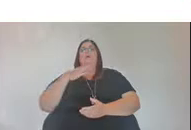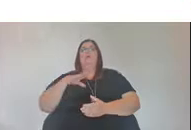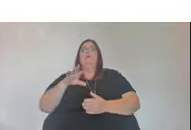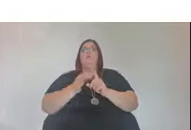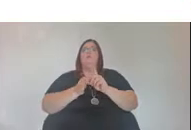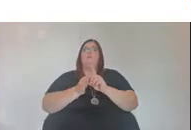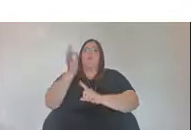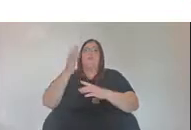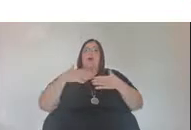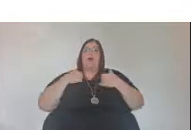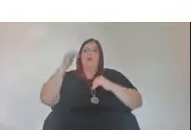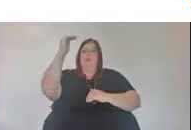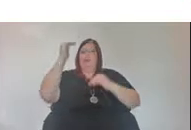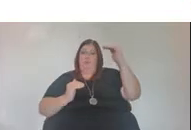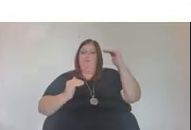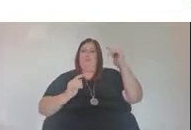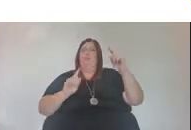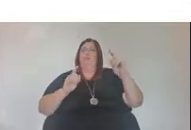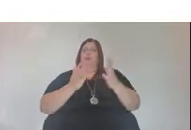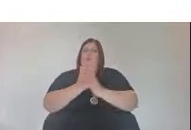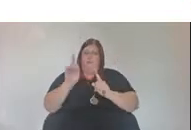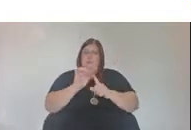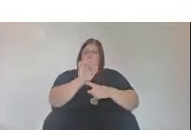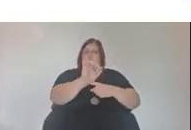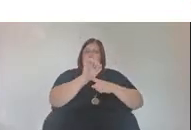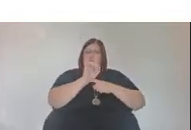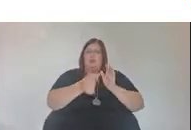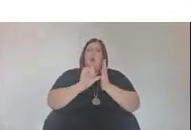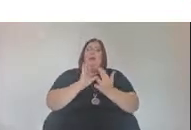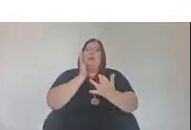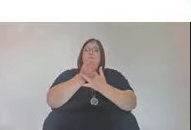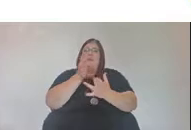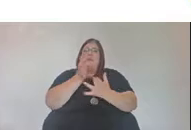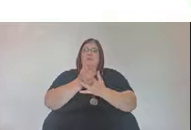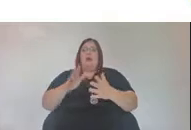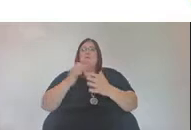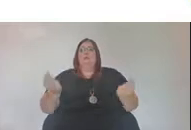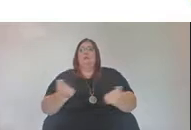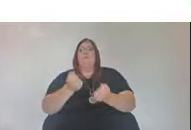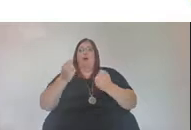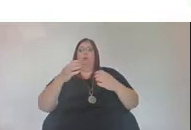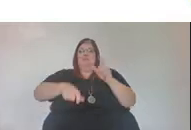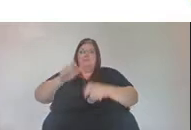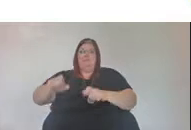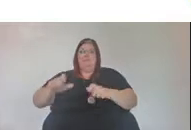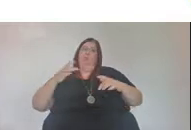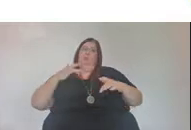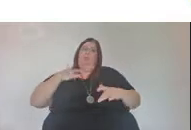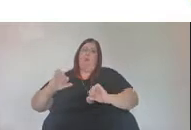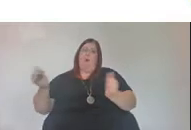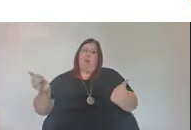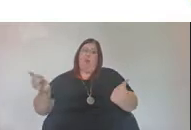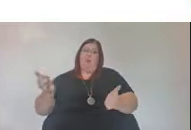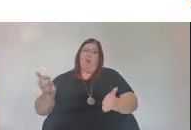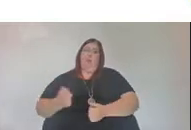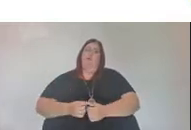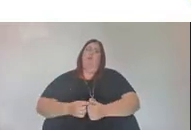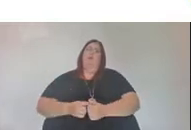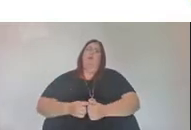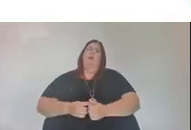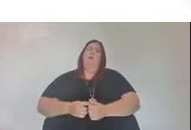and improving outcomes through prevention, early intervention, and empowering citizens and patients to live well. And